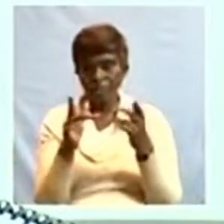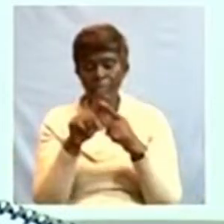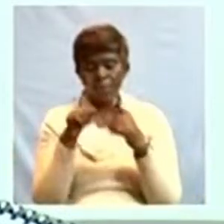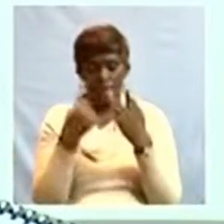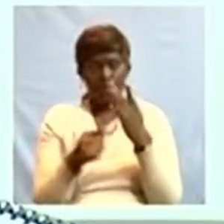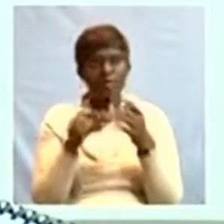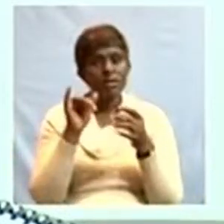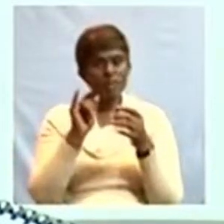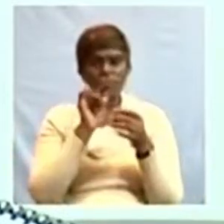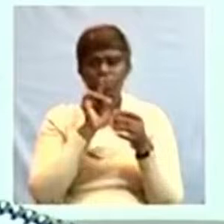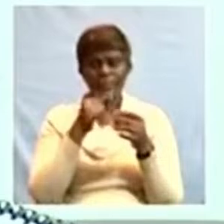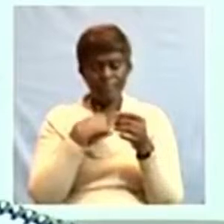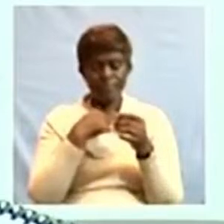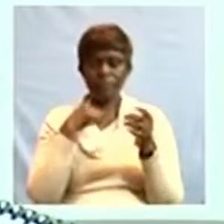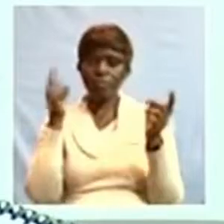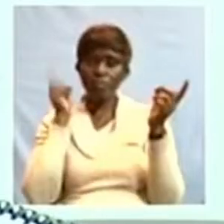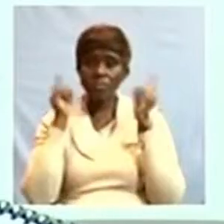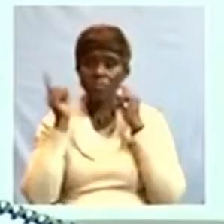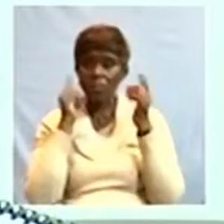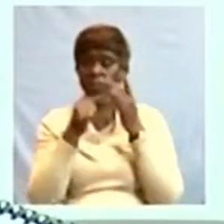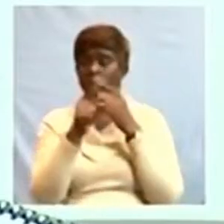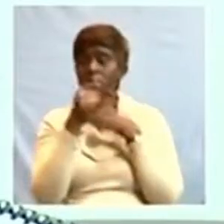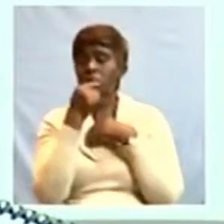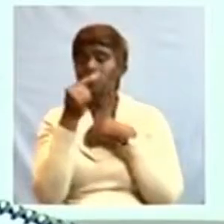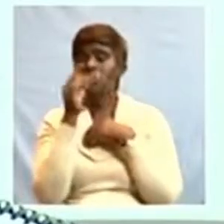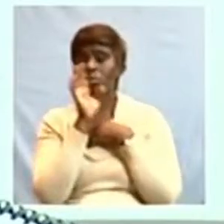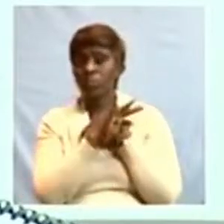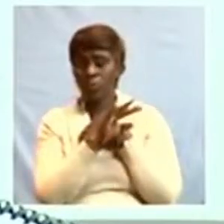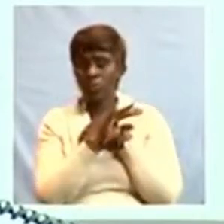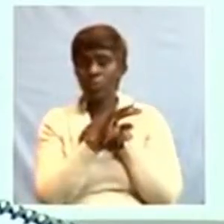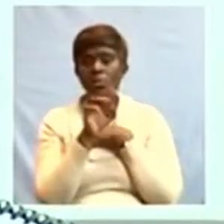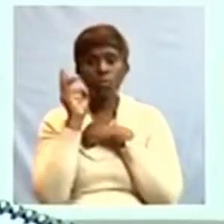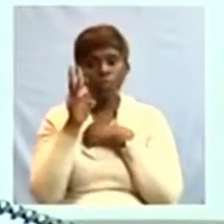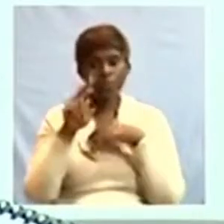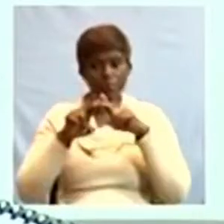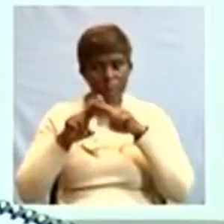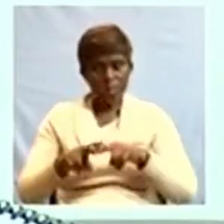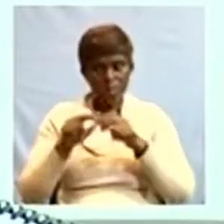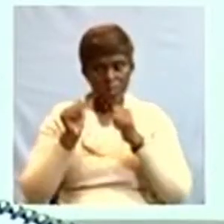I've actually heard what you've said, and we'll